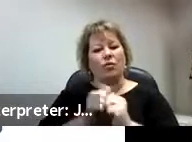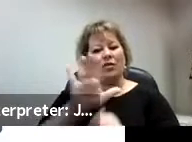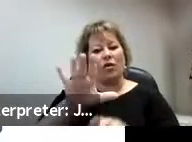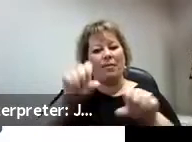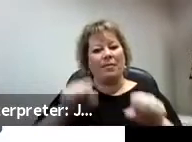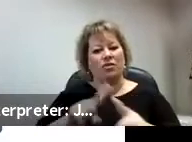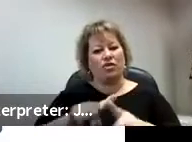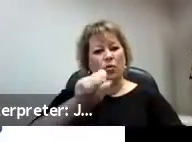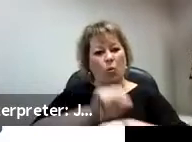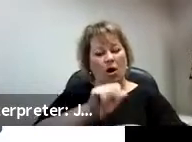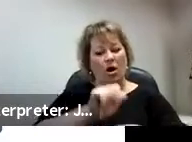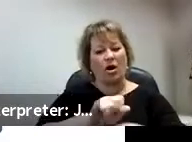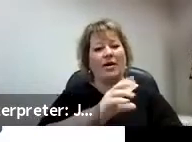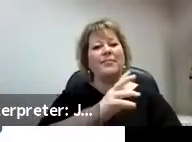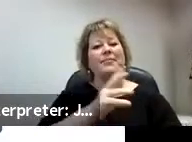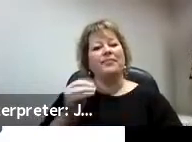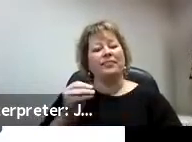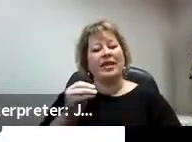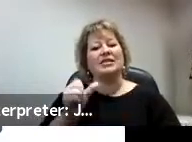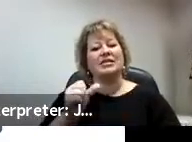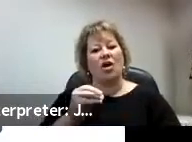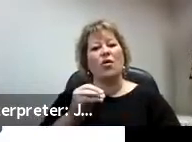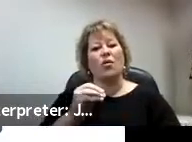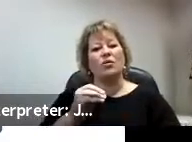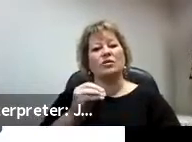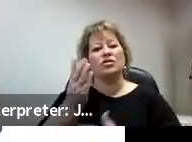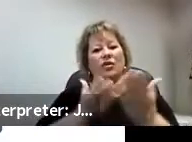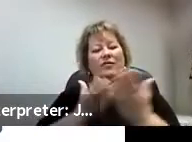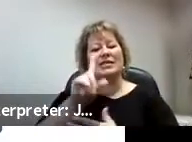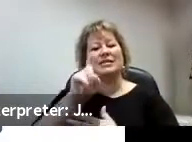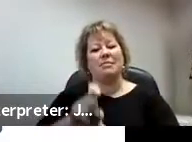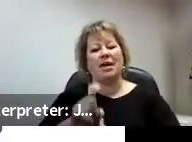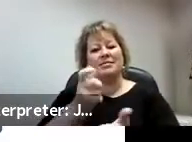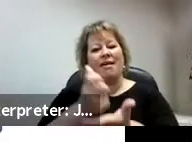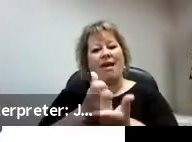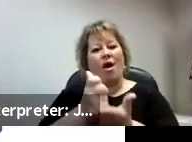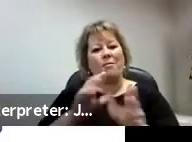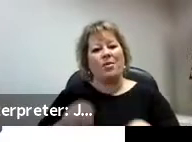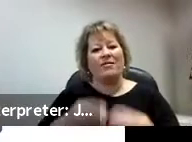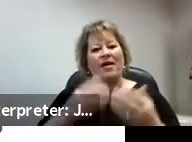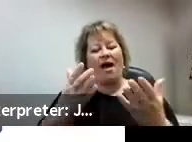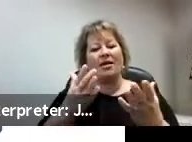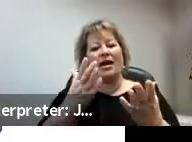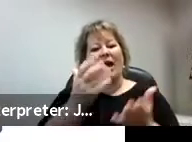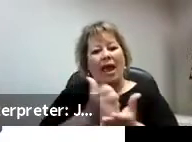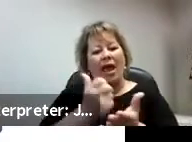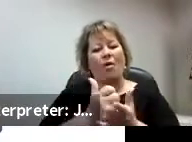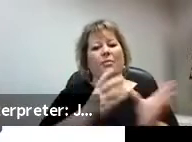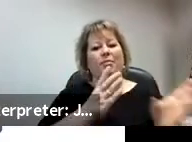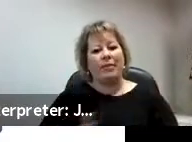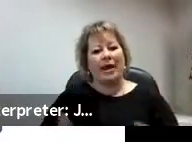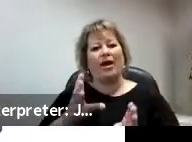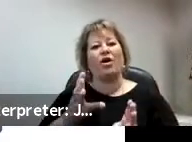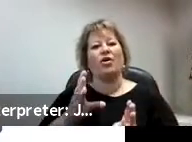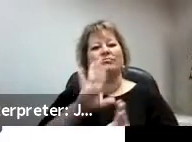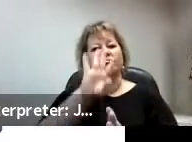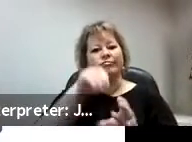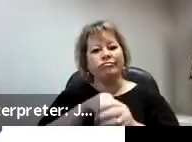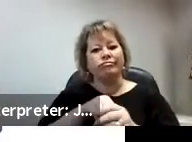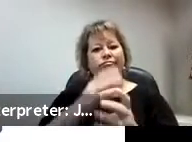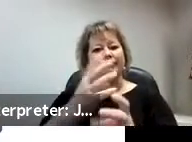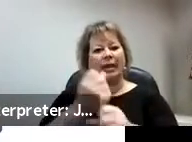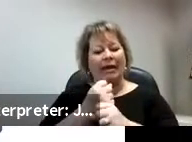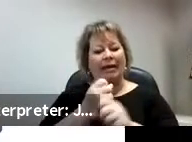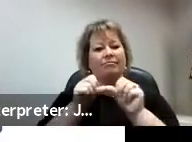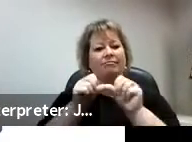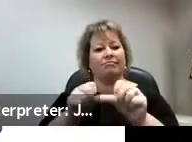Services are necessary for the individual to prepare for, enter, engage in, or maintain